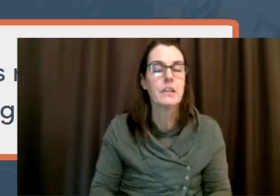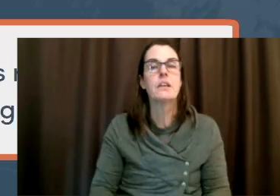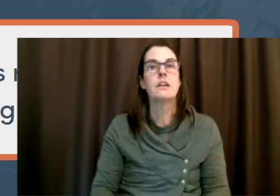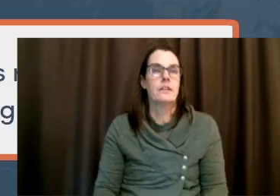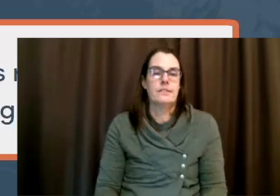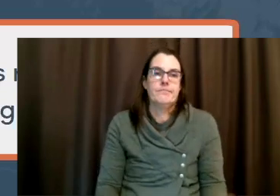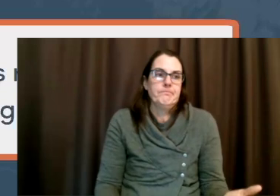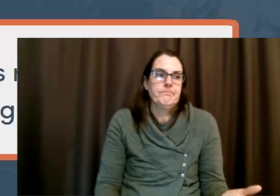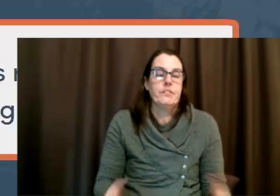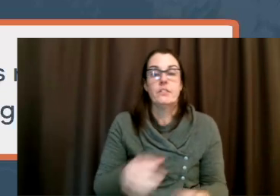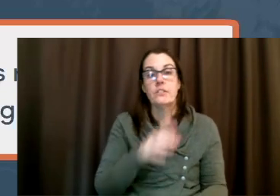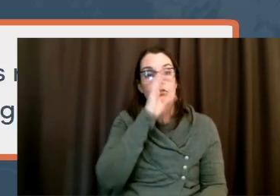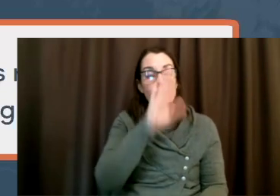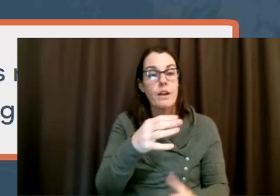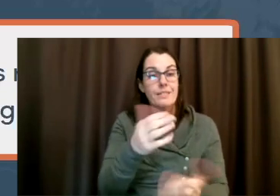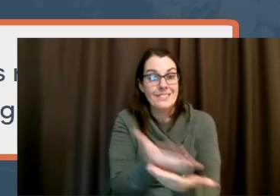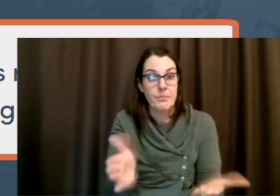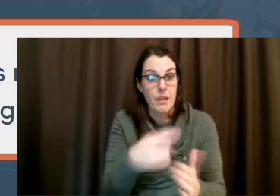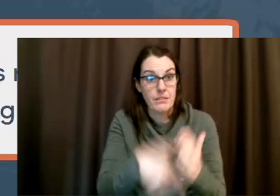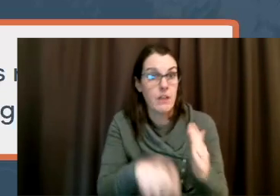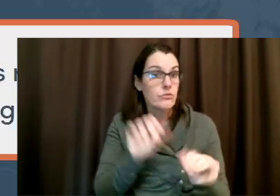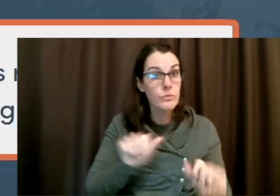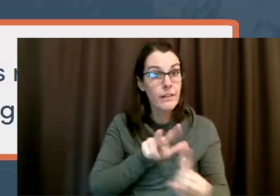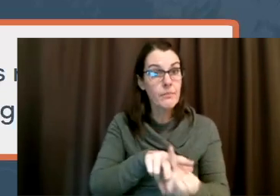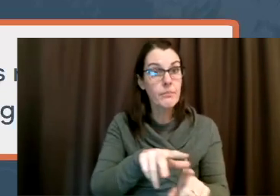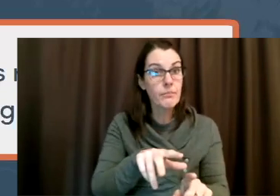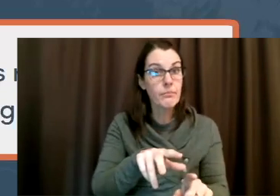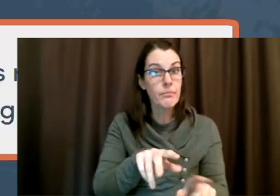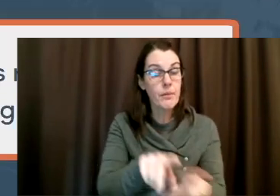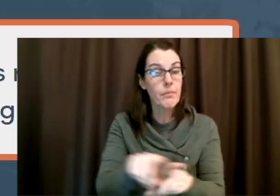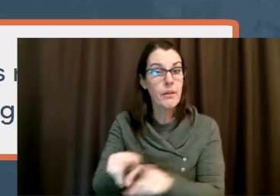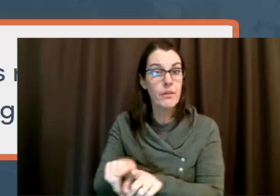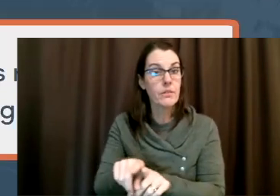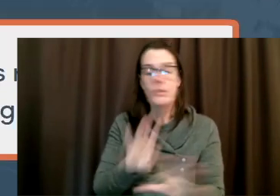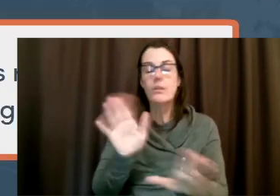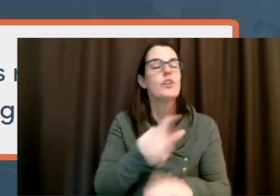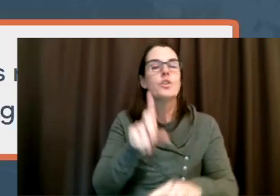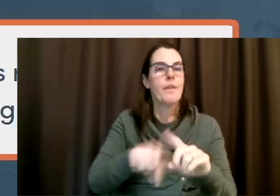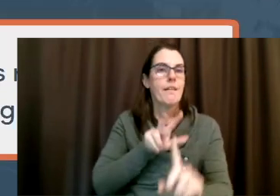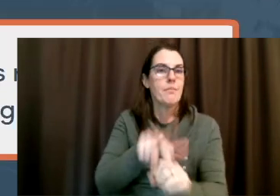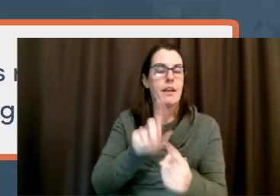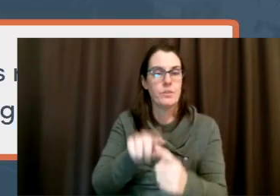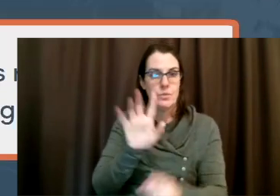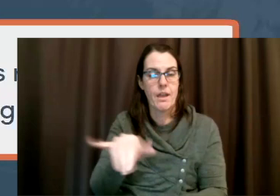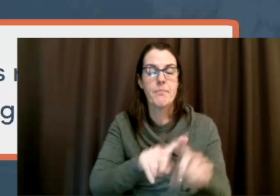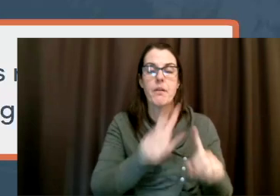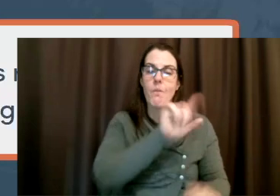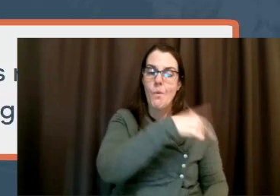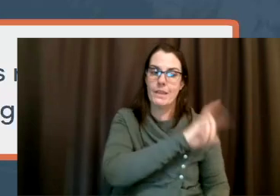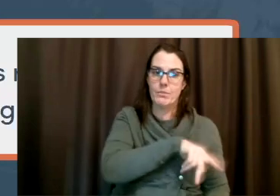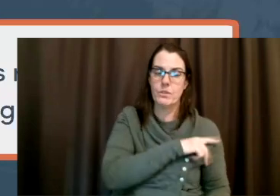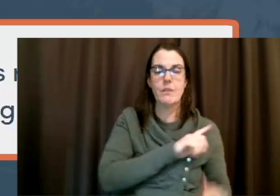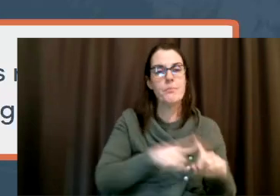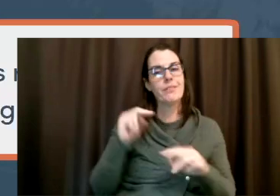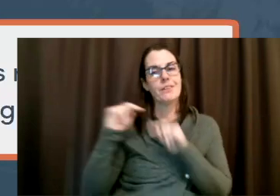supplies cost or other direct costs, right? Only the personnel costs. But a lot of times the negotiated indirect rate will be a